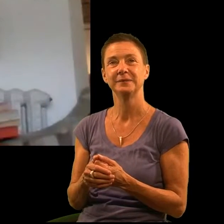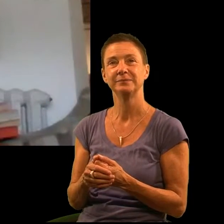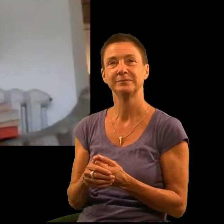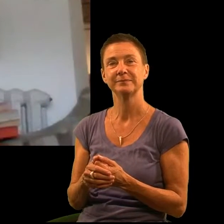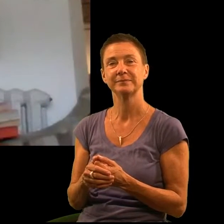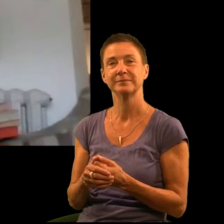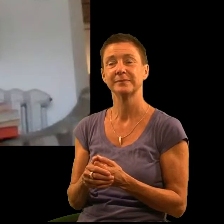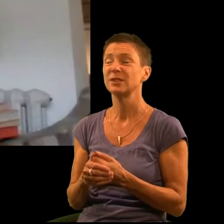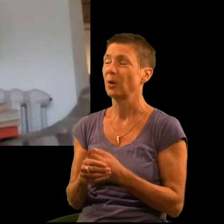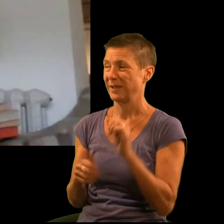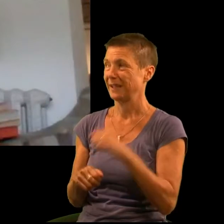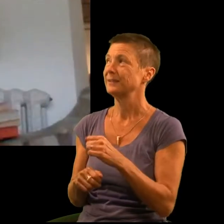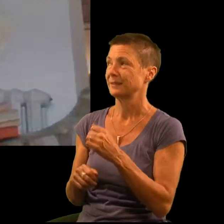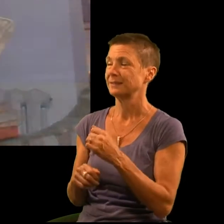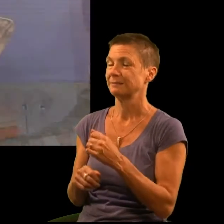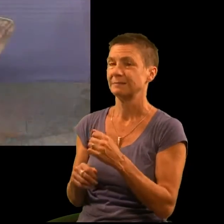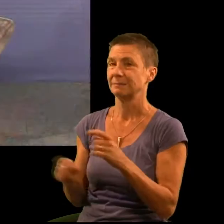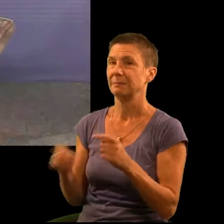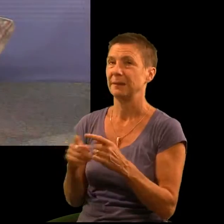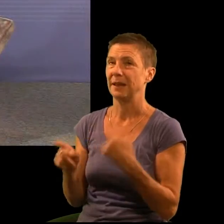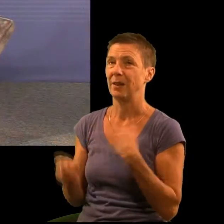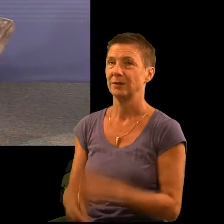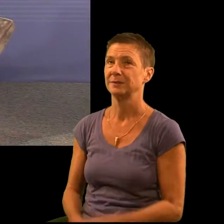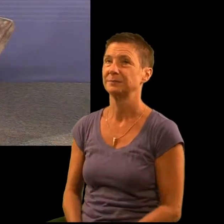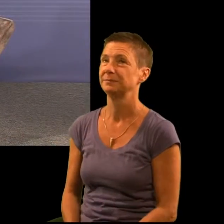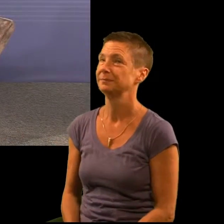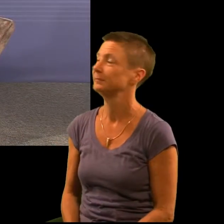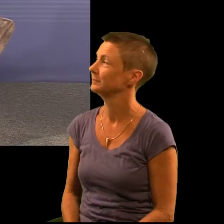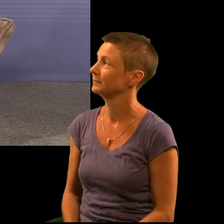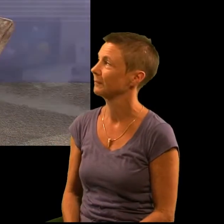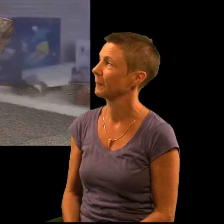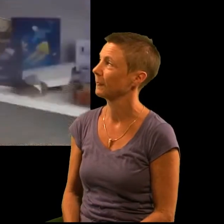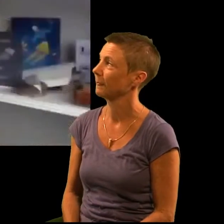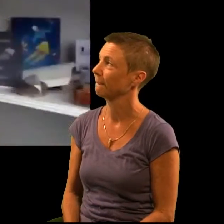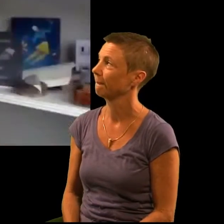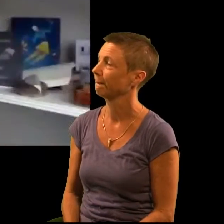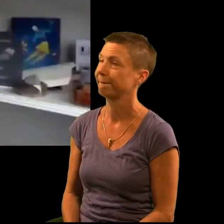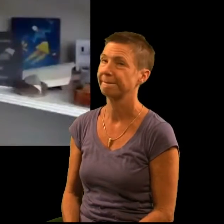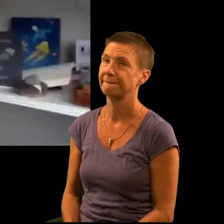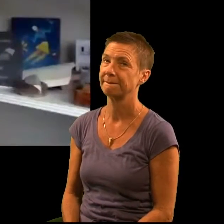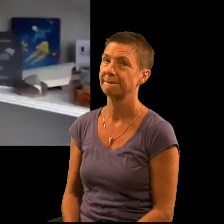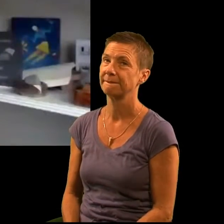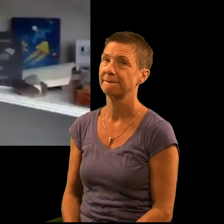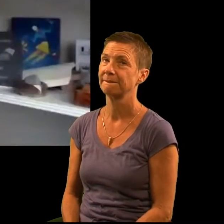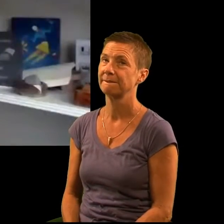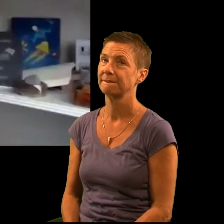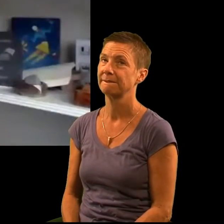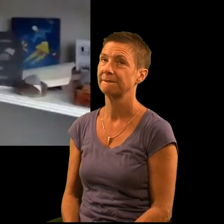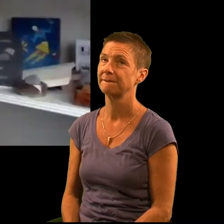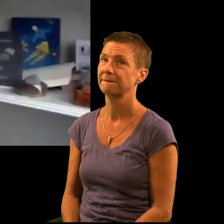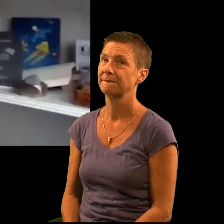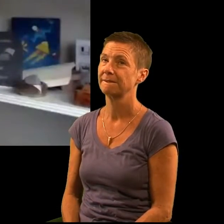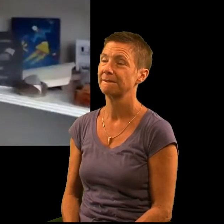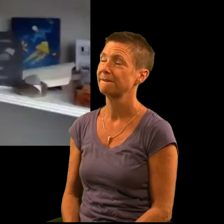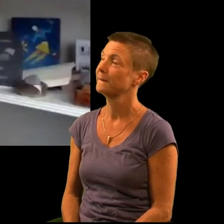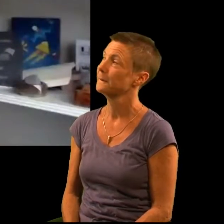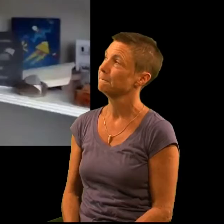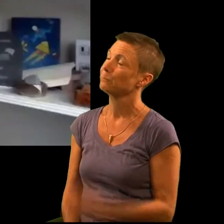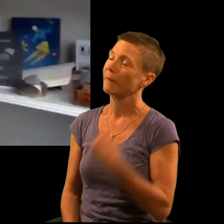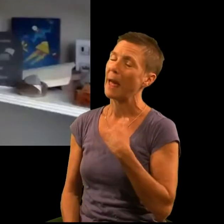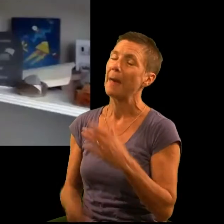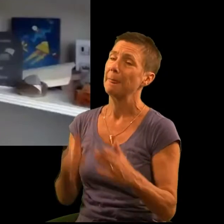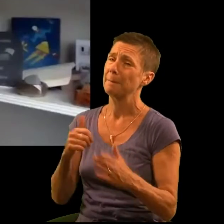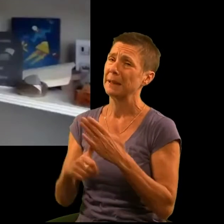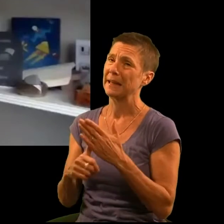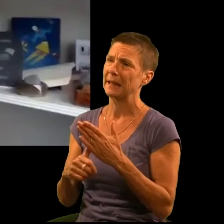So yes, I do that a lot. What about you, Kiran? I've become more and more confident with it. To begin with, it was